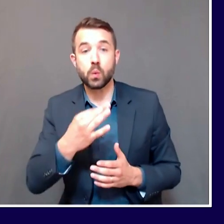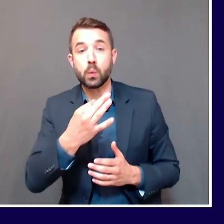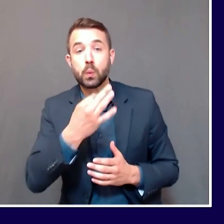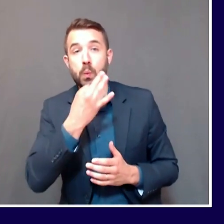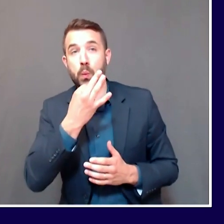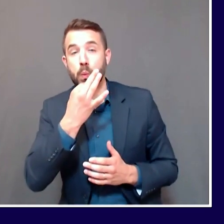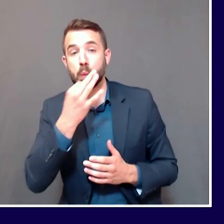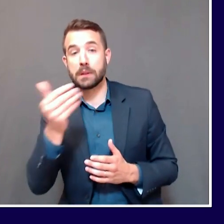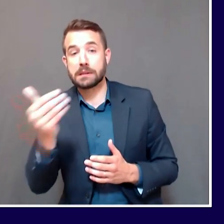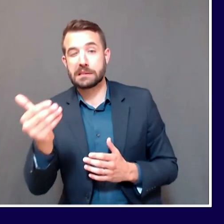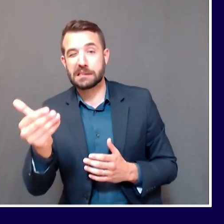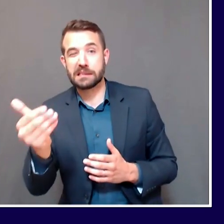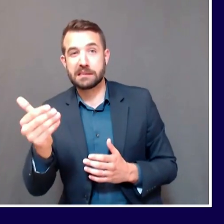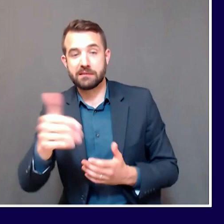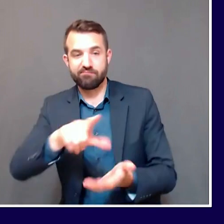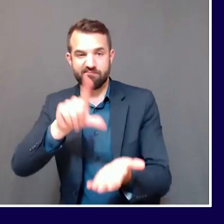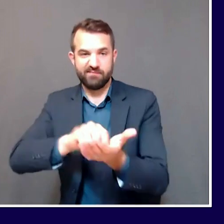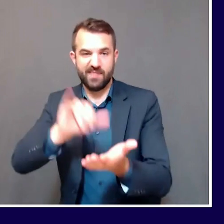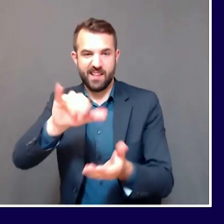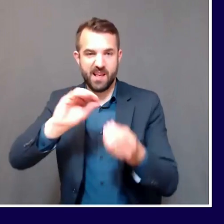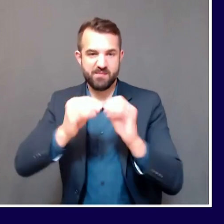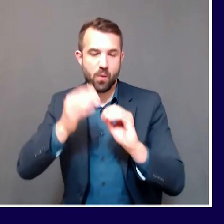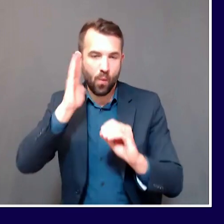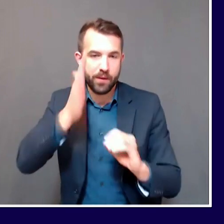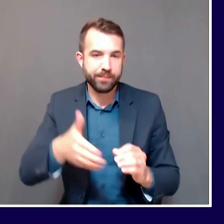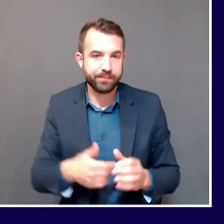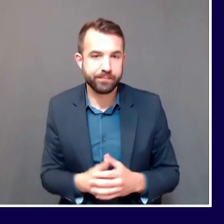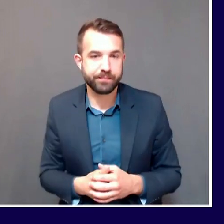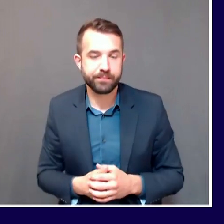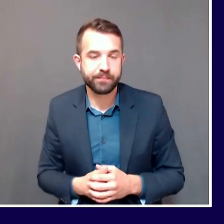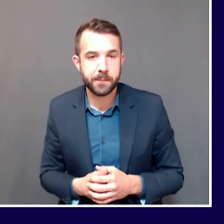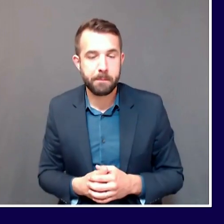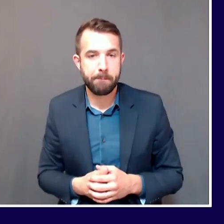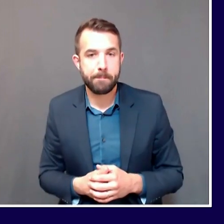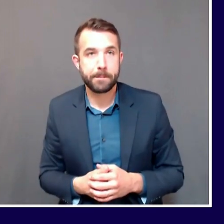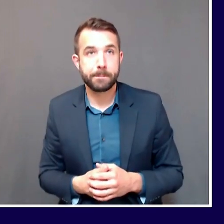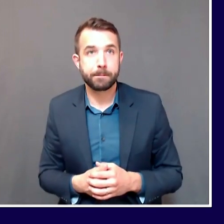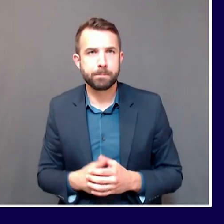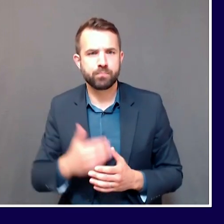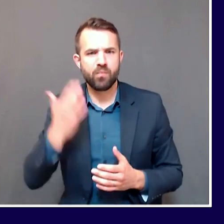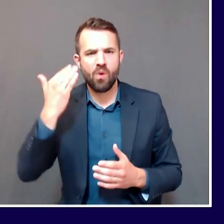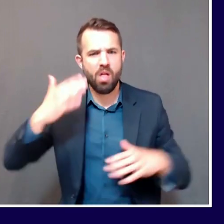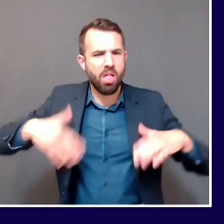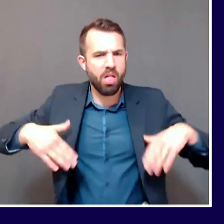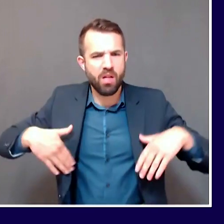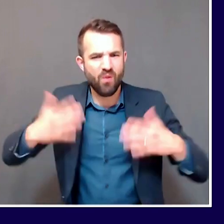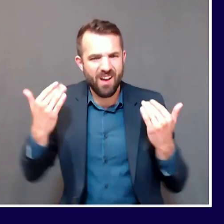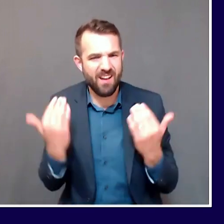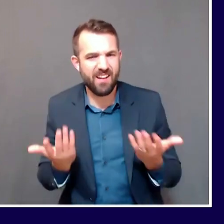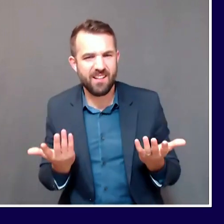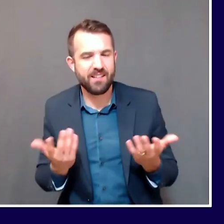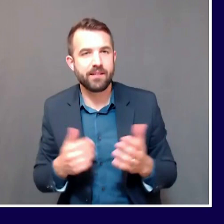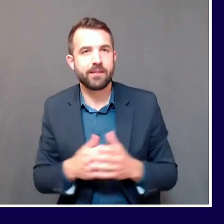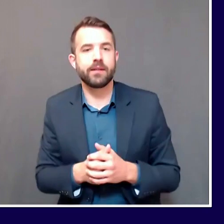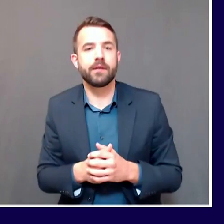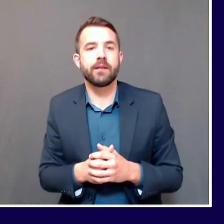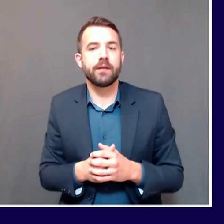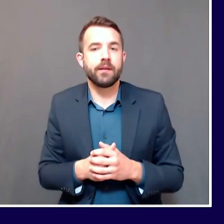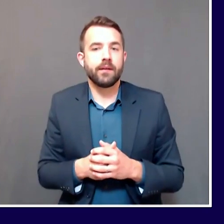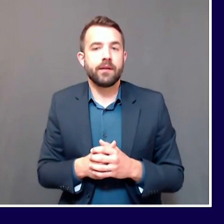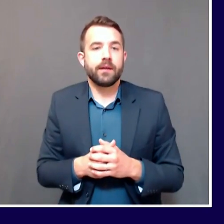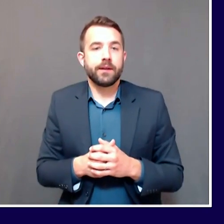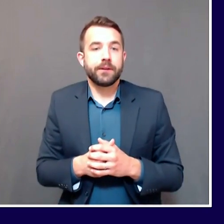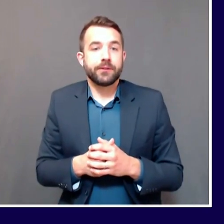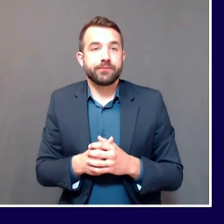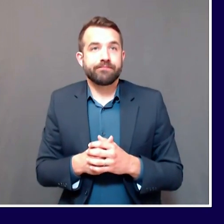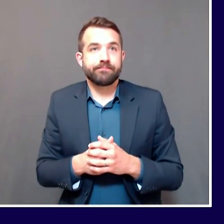those exact data that you noted. But you may ask then, why not yet? Well, here's the